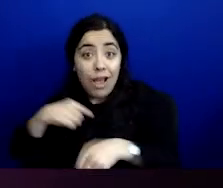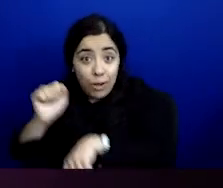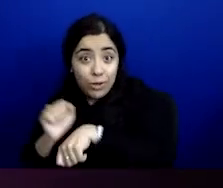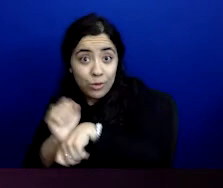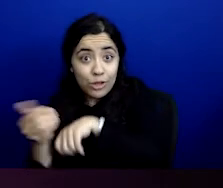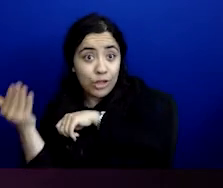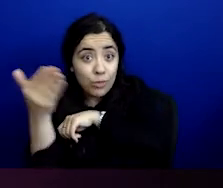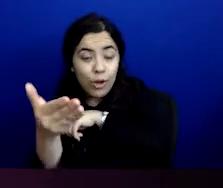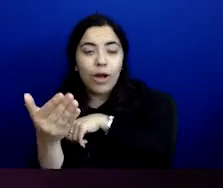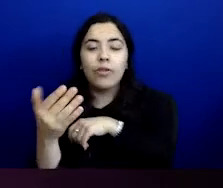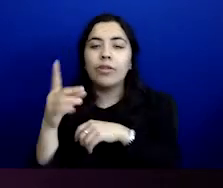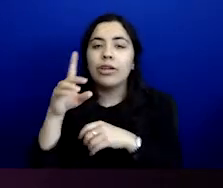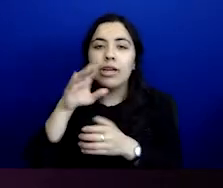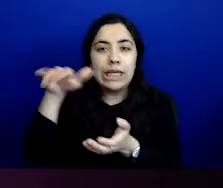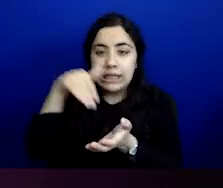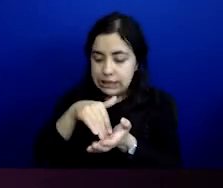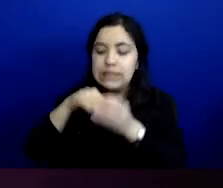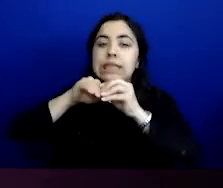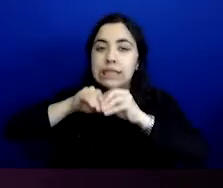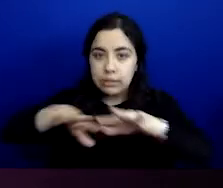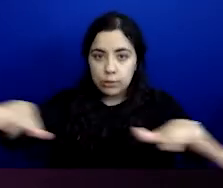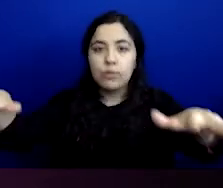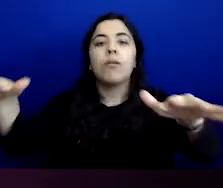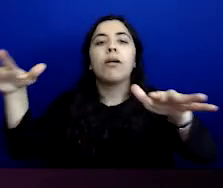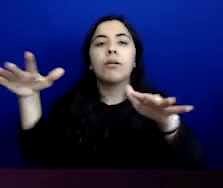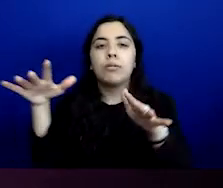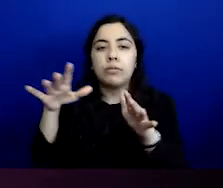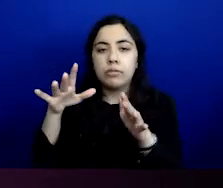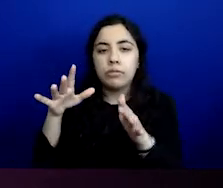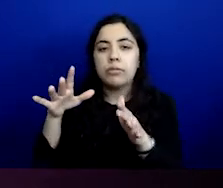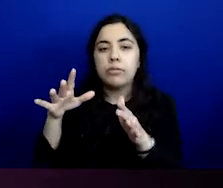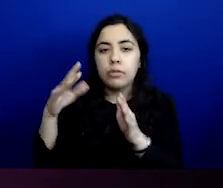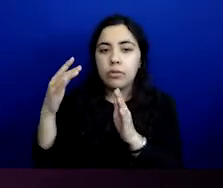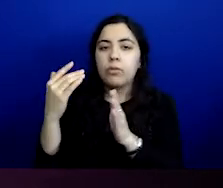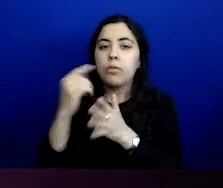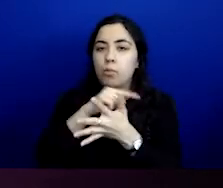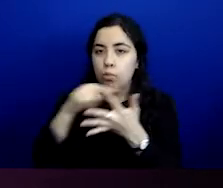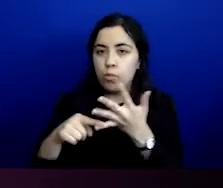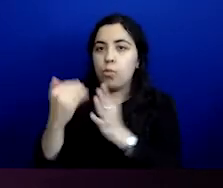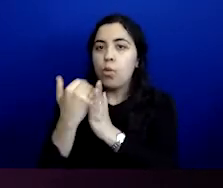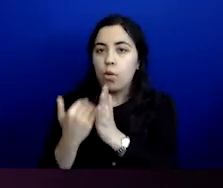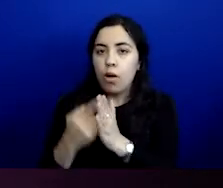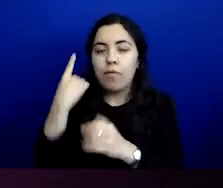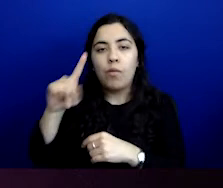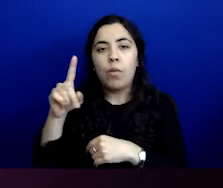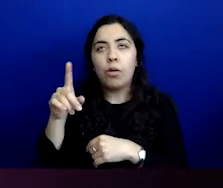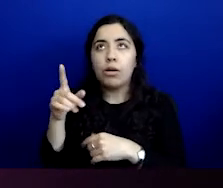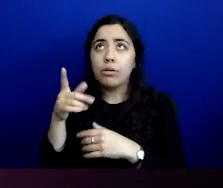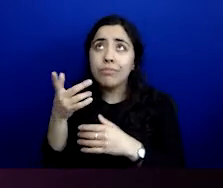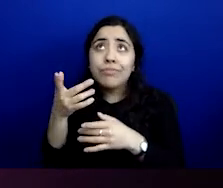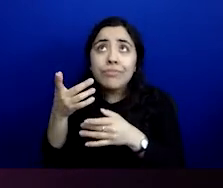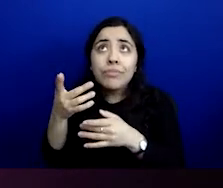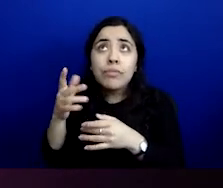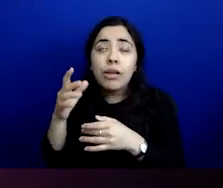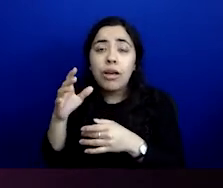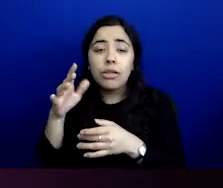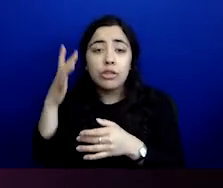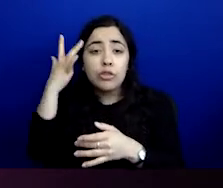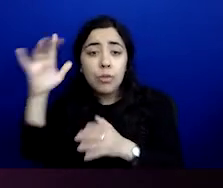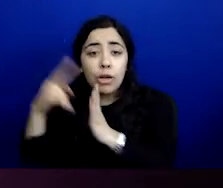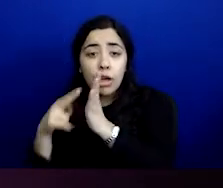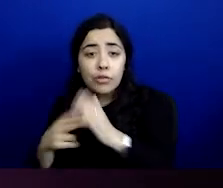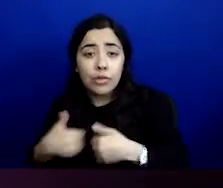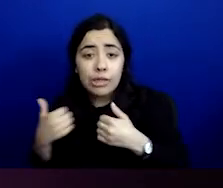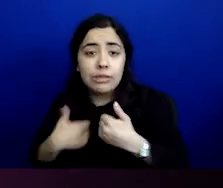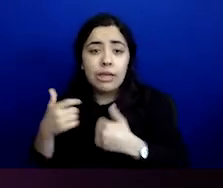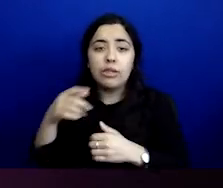offer a decentralized protocol for developers who can just like define their data model in GraphQL. They can define their smart contract address, deploy it to